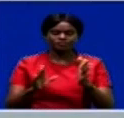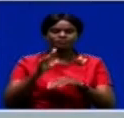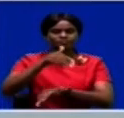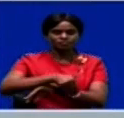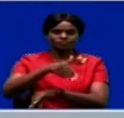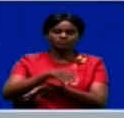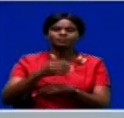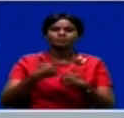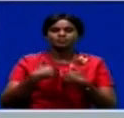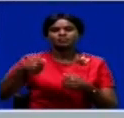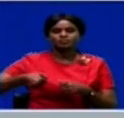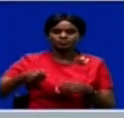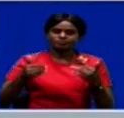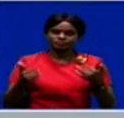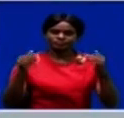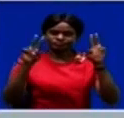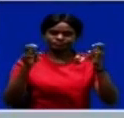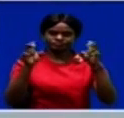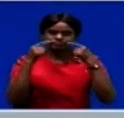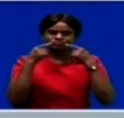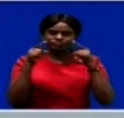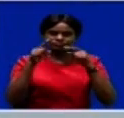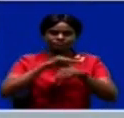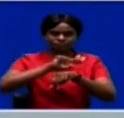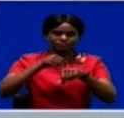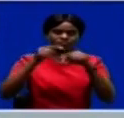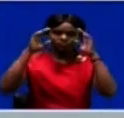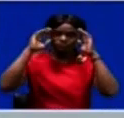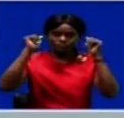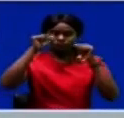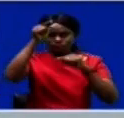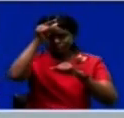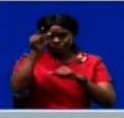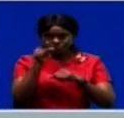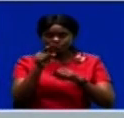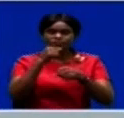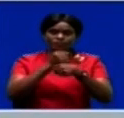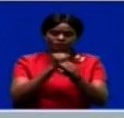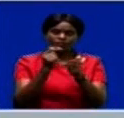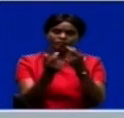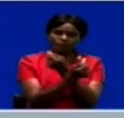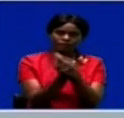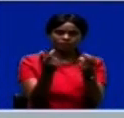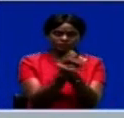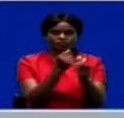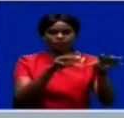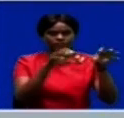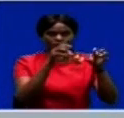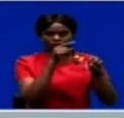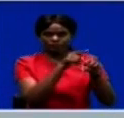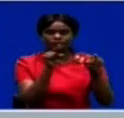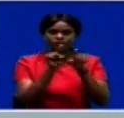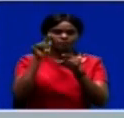is Chola Kaoma. Top stories in the news this hour. President Edgar Lungu has made changes at cabinet and at